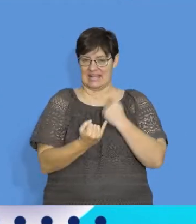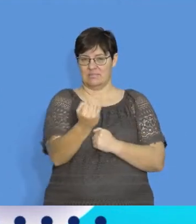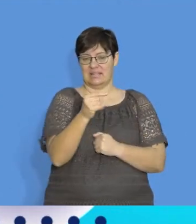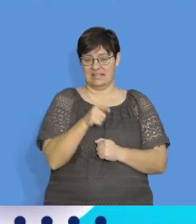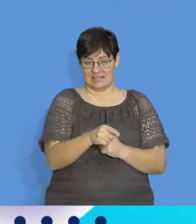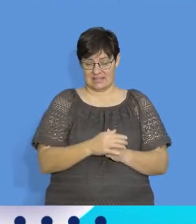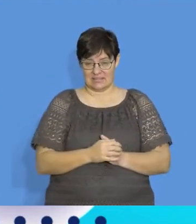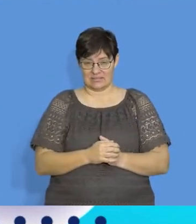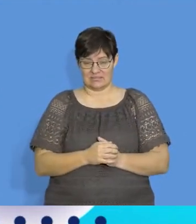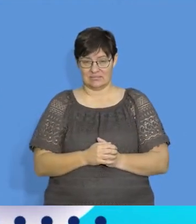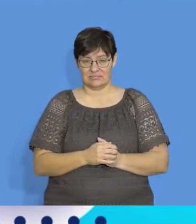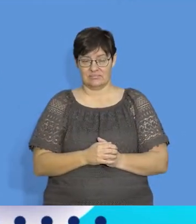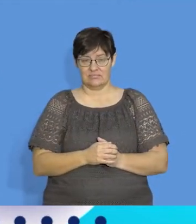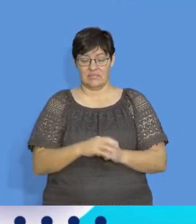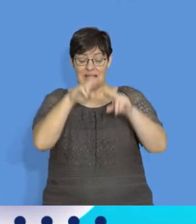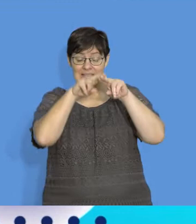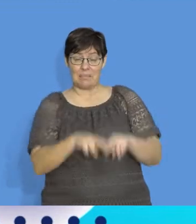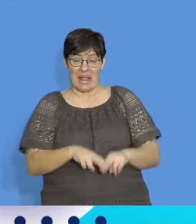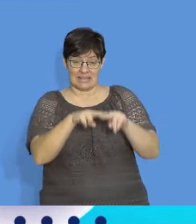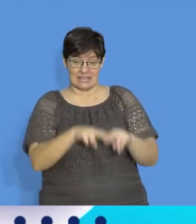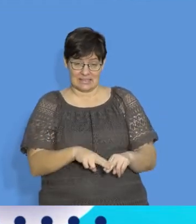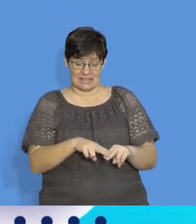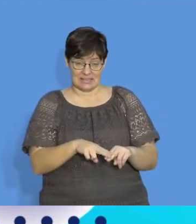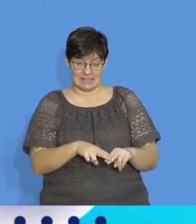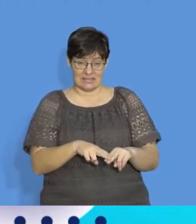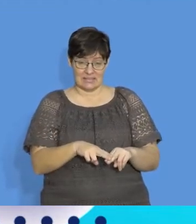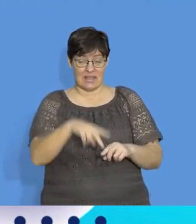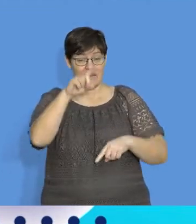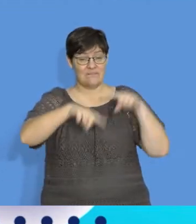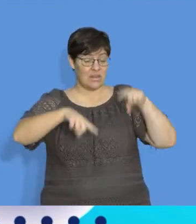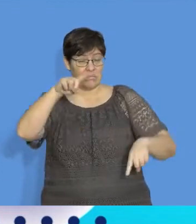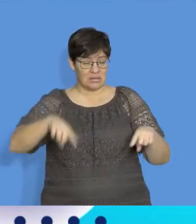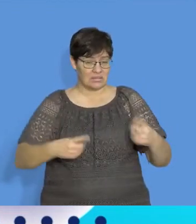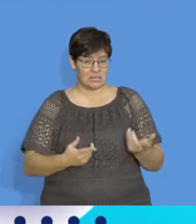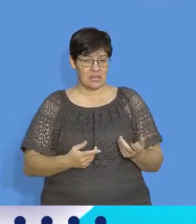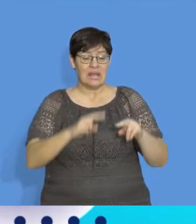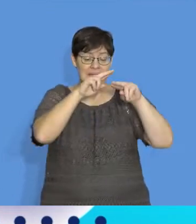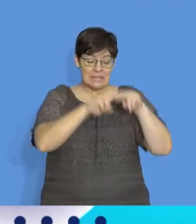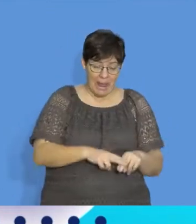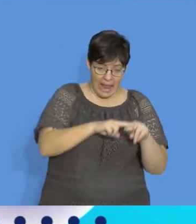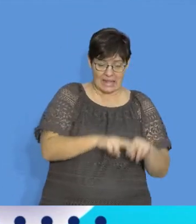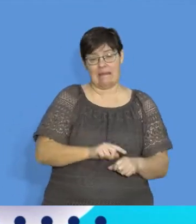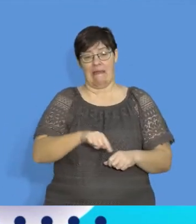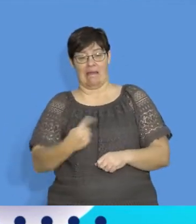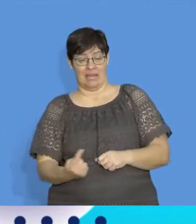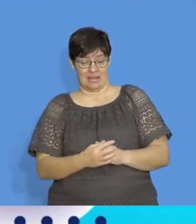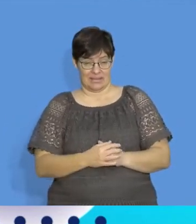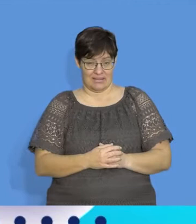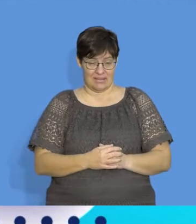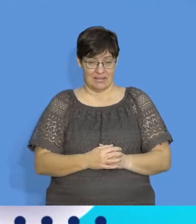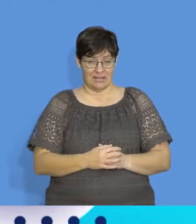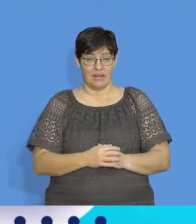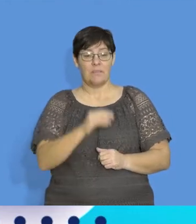an independent variable. Where dependent variable depends on the other